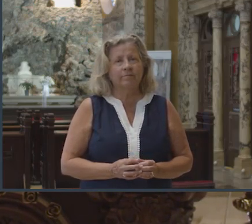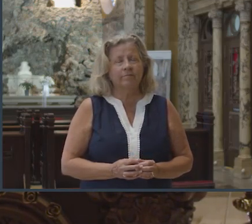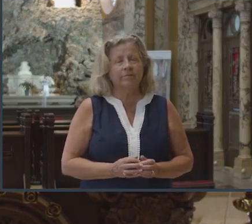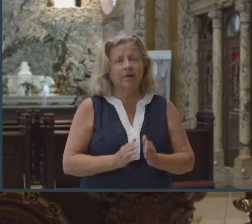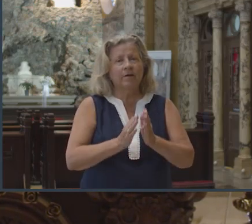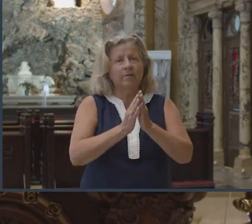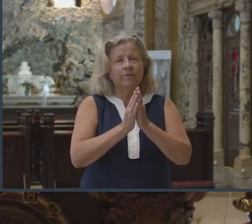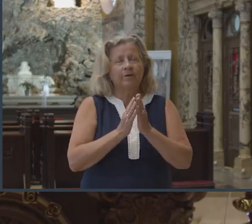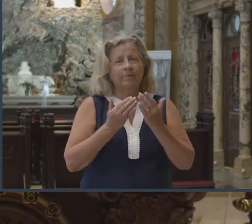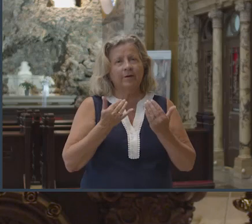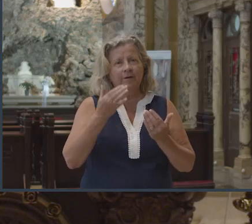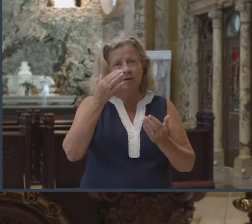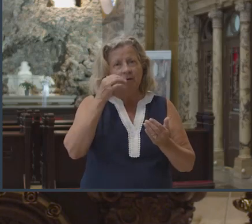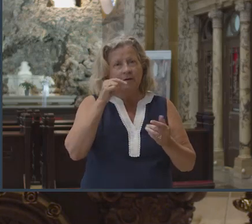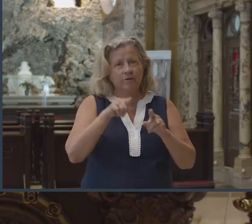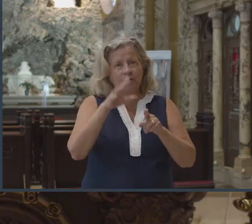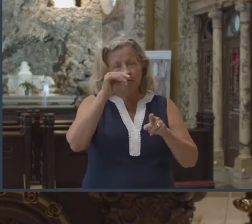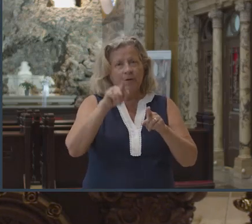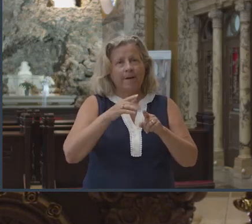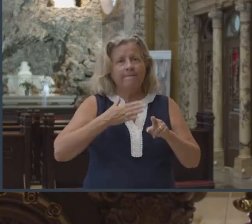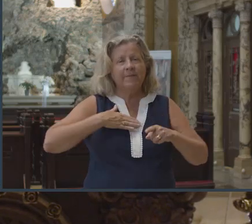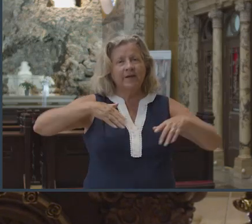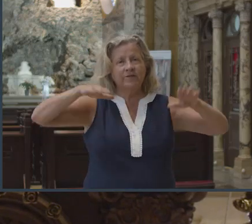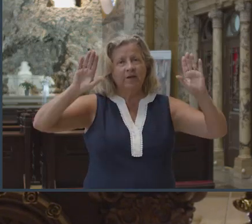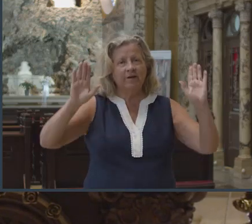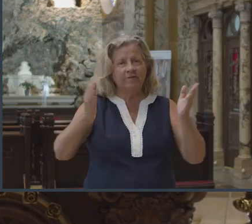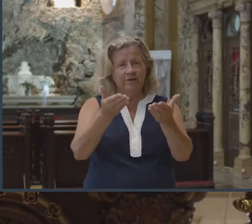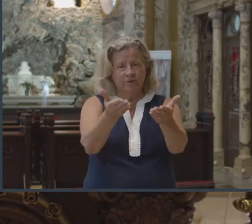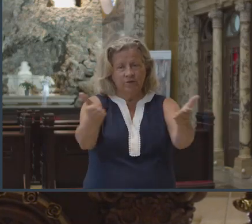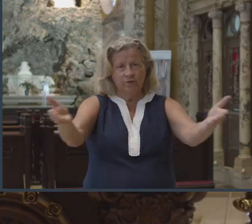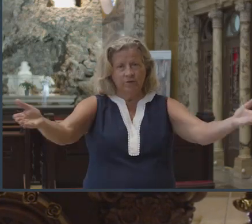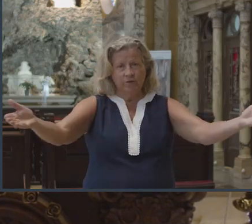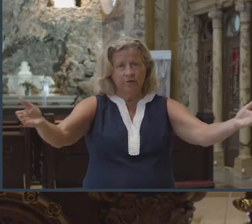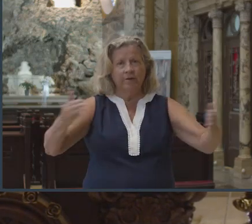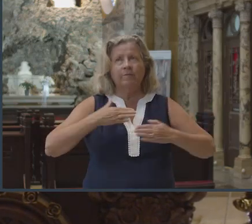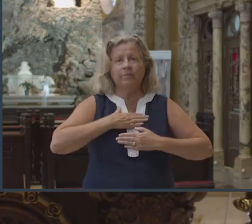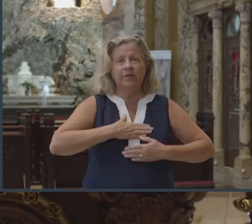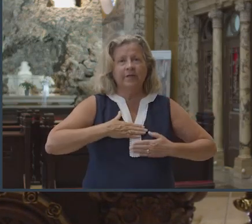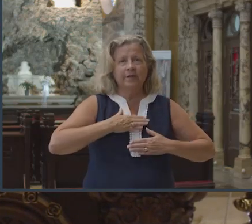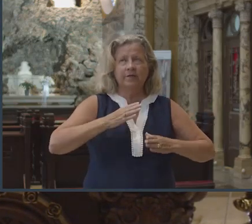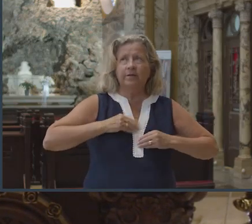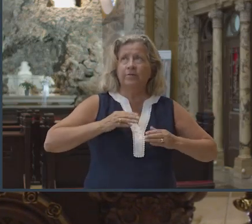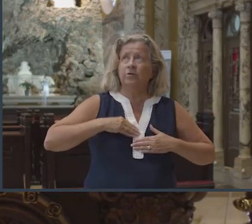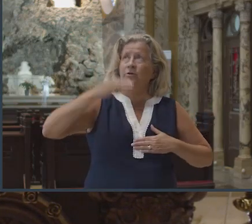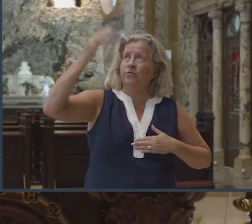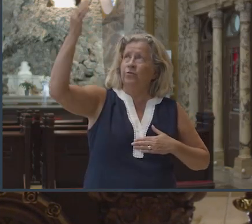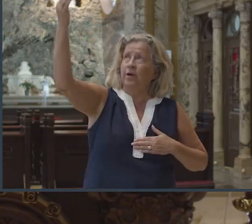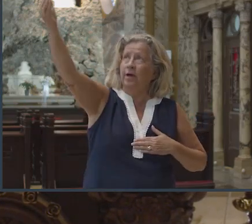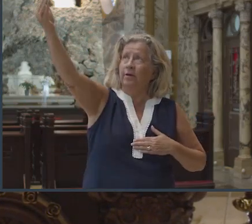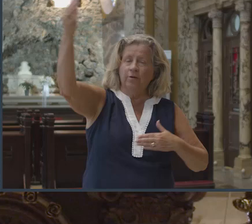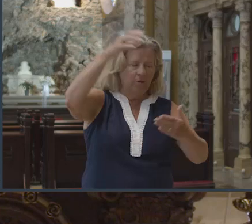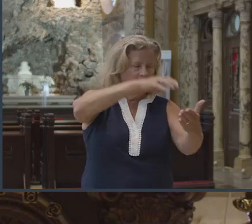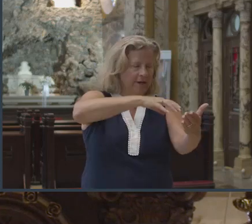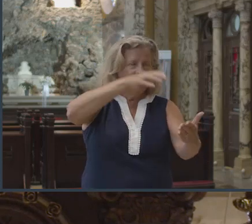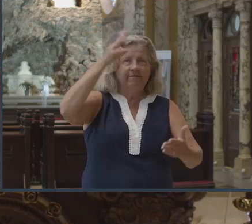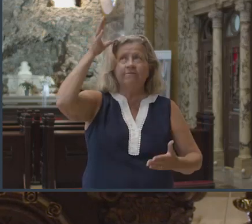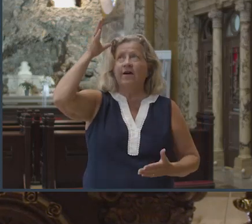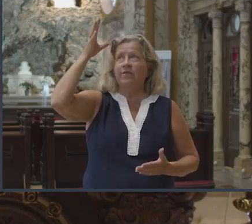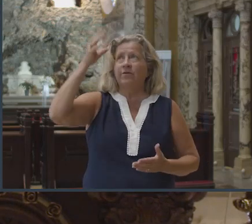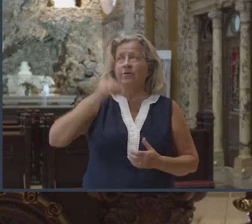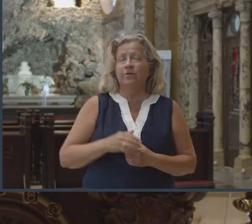Pray now, my sisters and brothers, that my sacrifice and yours may be pleasing and acceptable to God, our Almighty